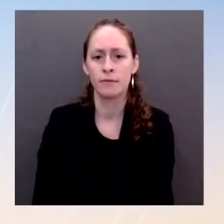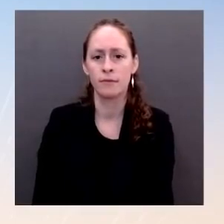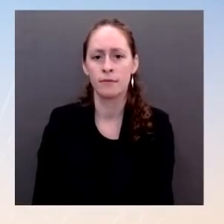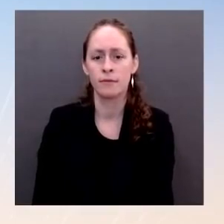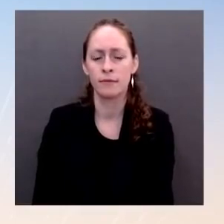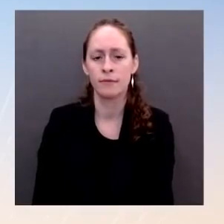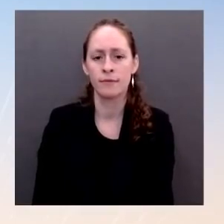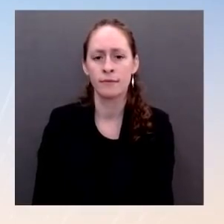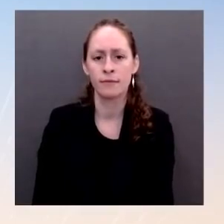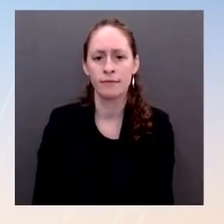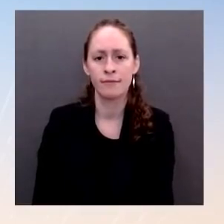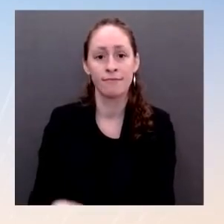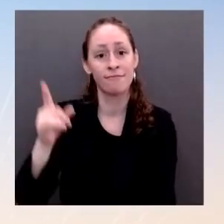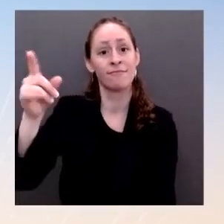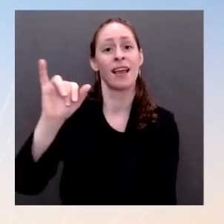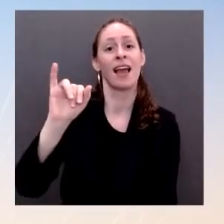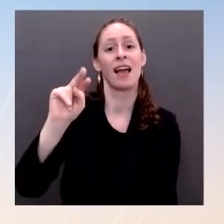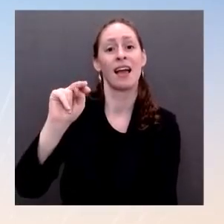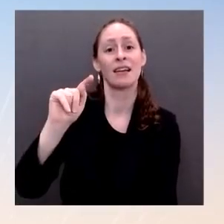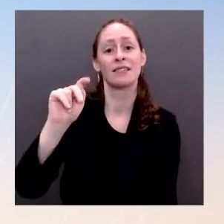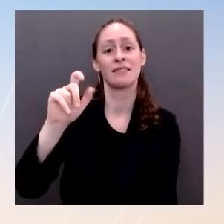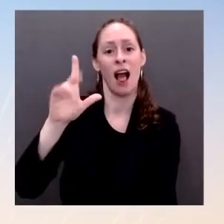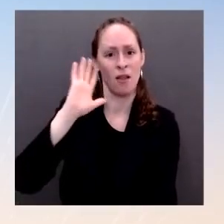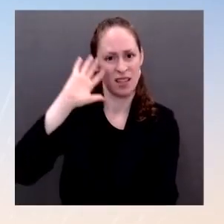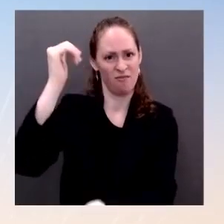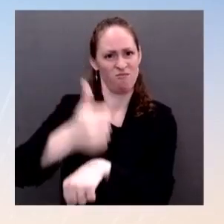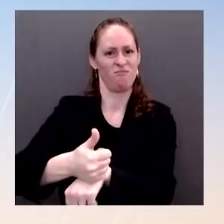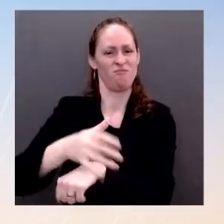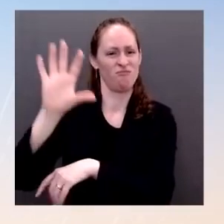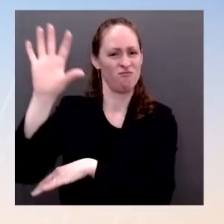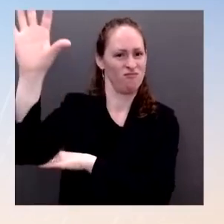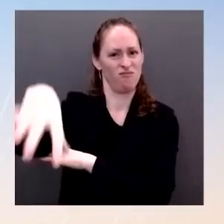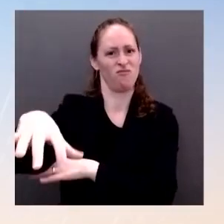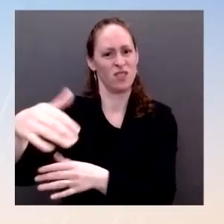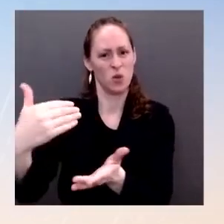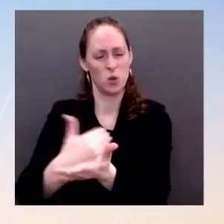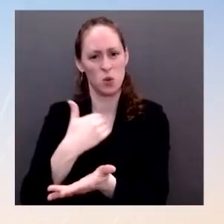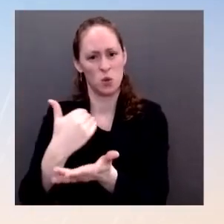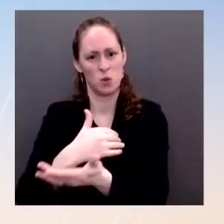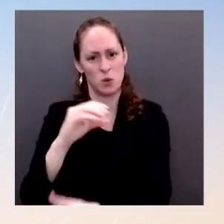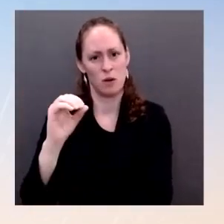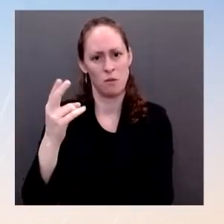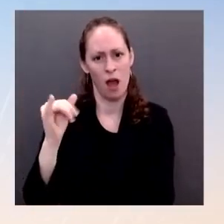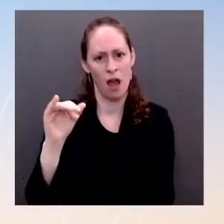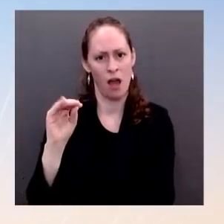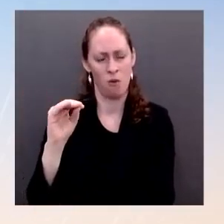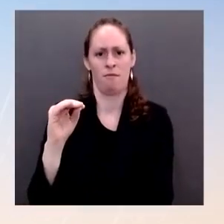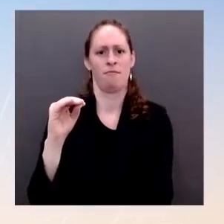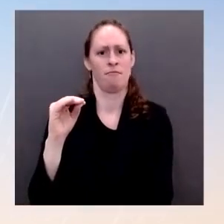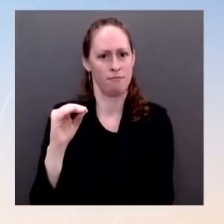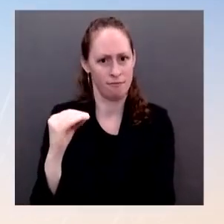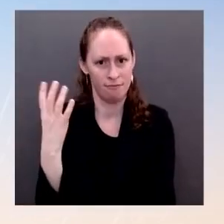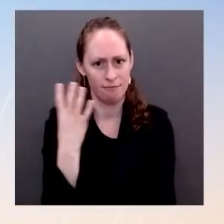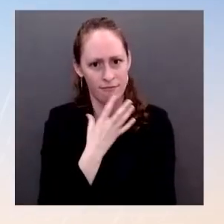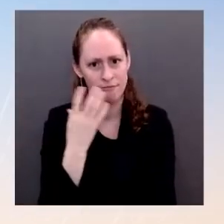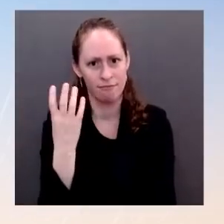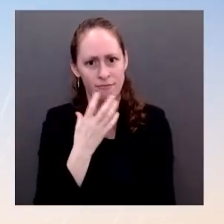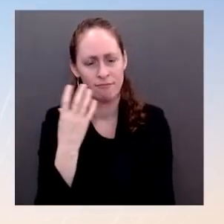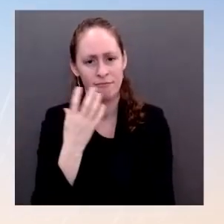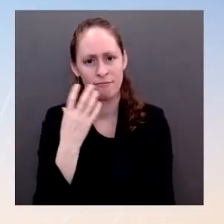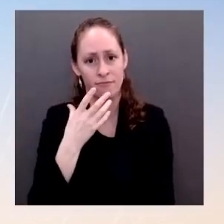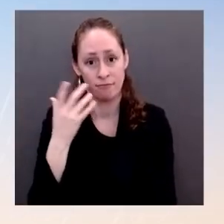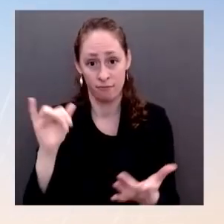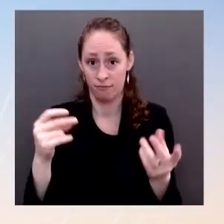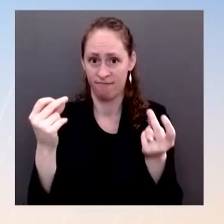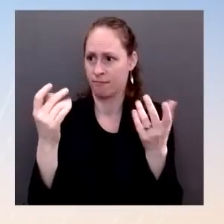as an immediate solution to the chip shortage if the plants won't fully be online until 2025? Well, I think our view is it's